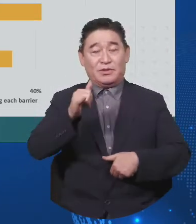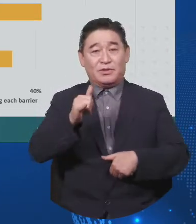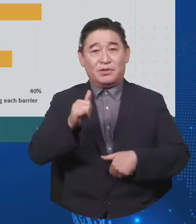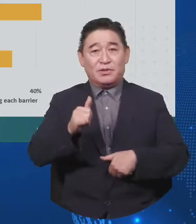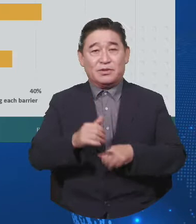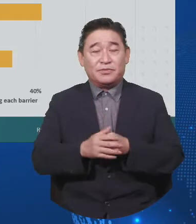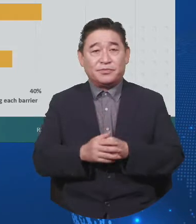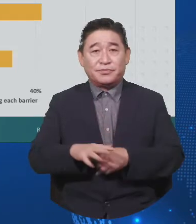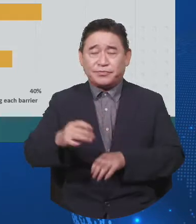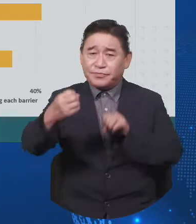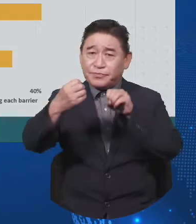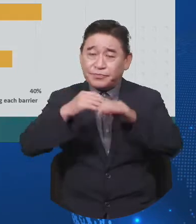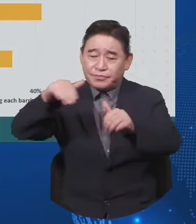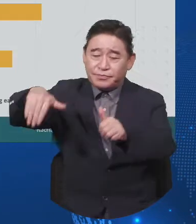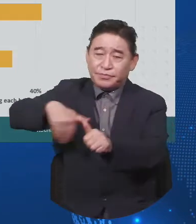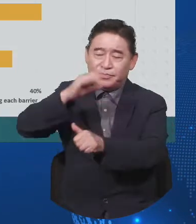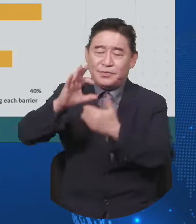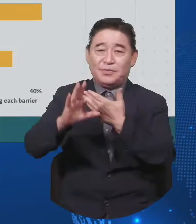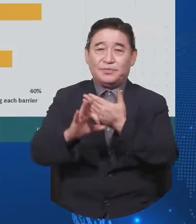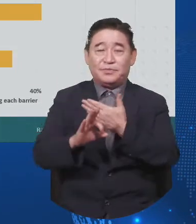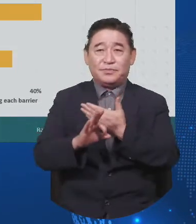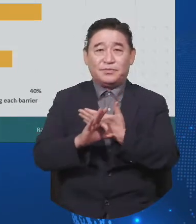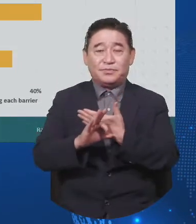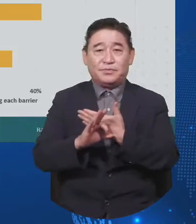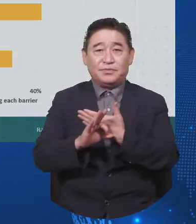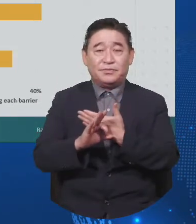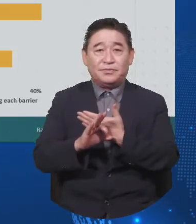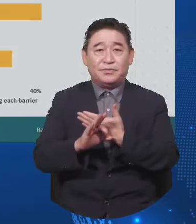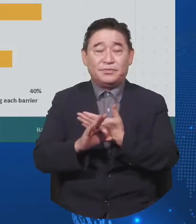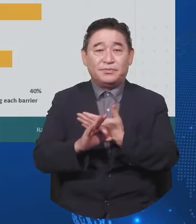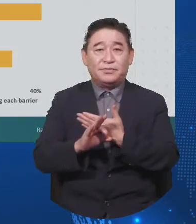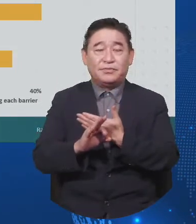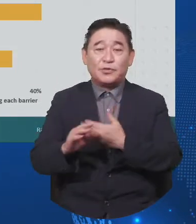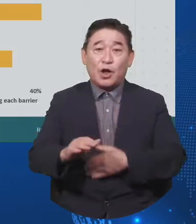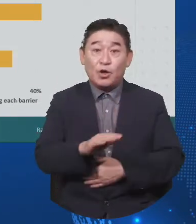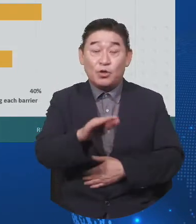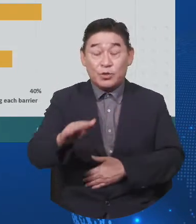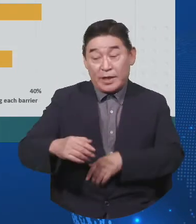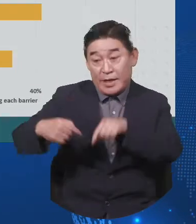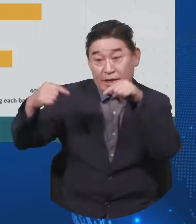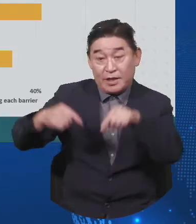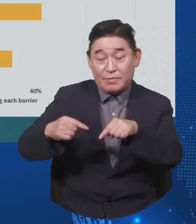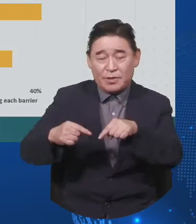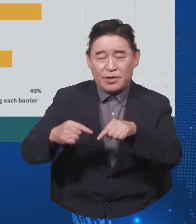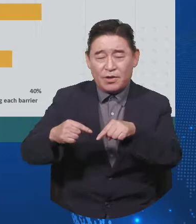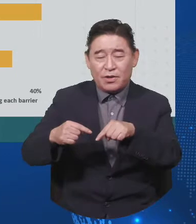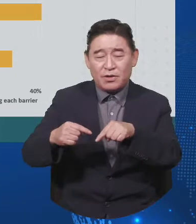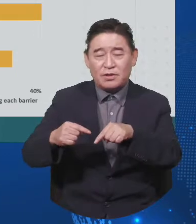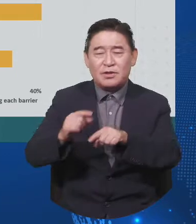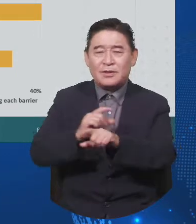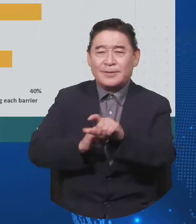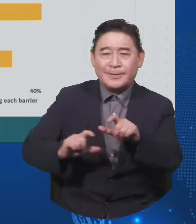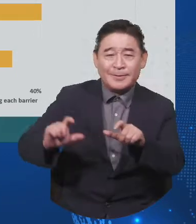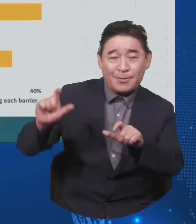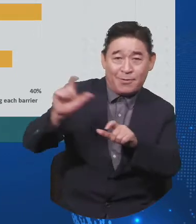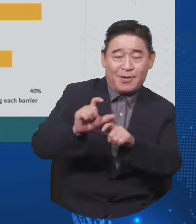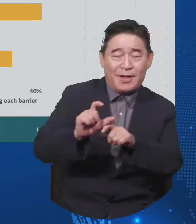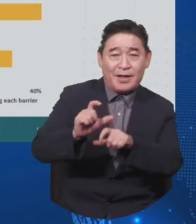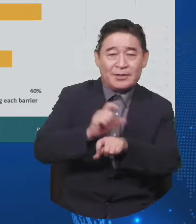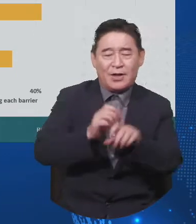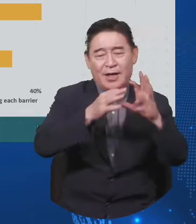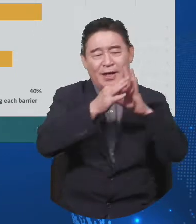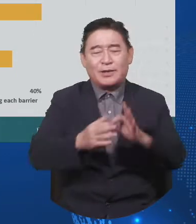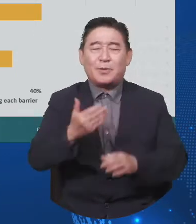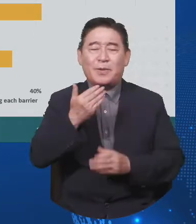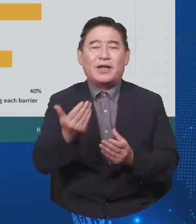in light of the need for deeper cooperation to advance our vision for sustainable development, how can these barriers be overcome?